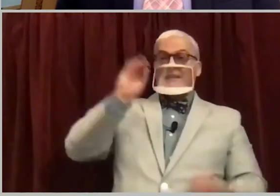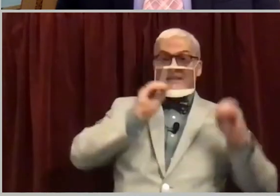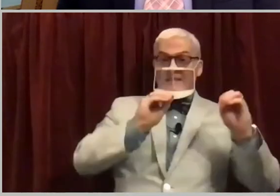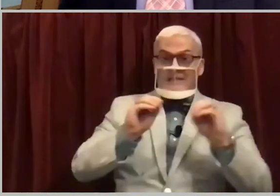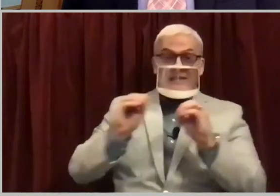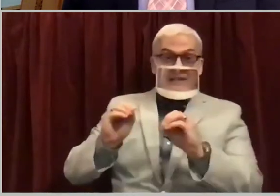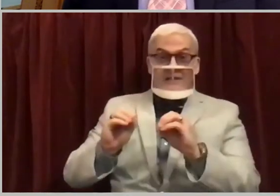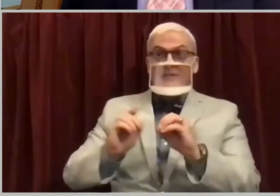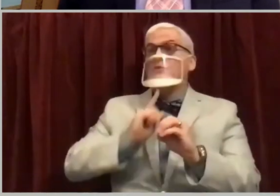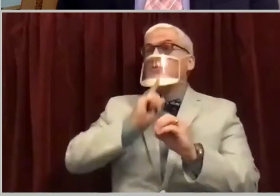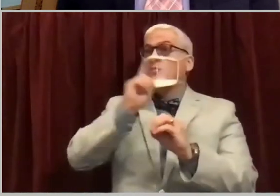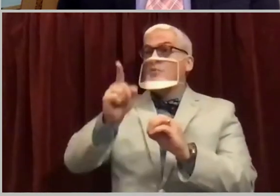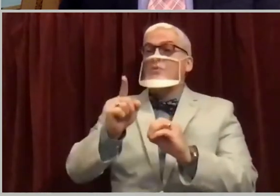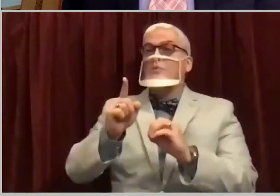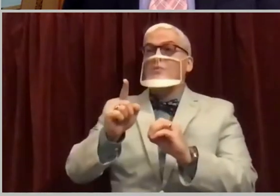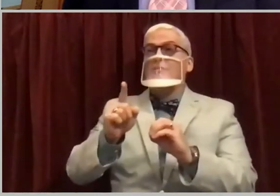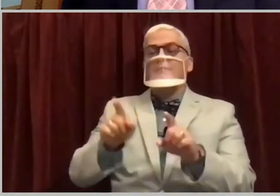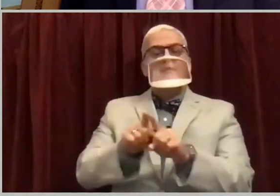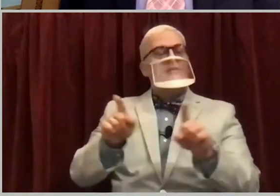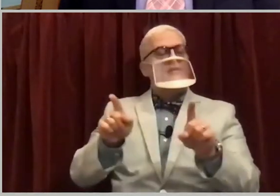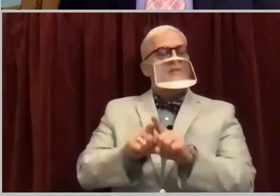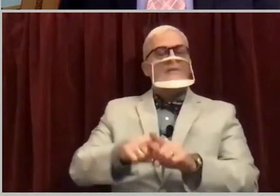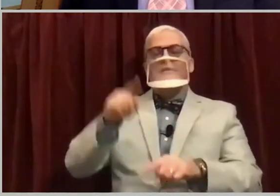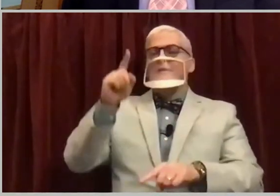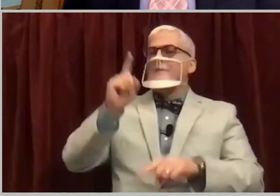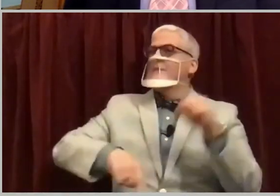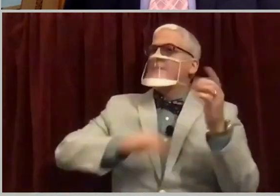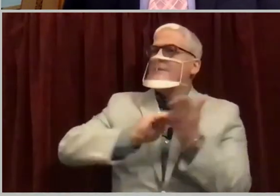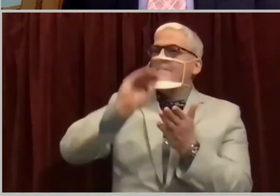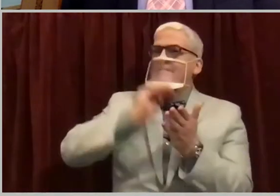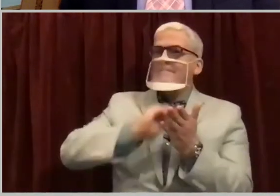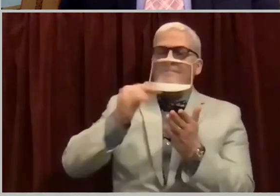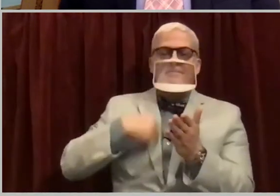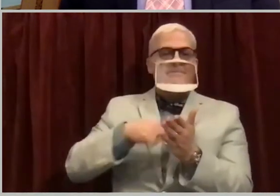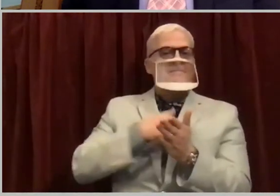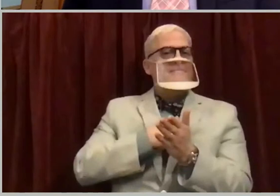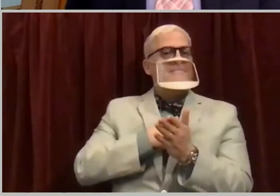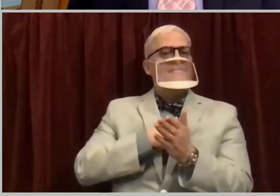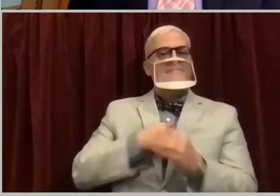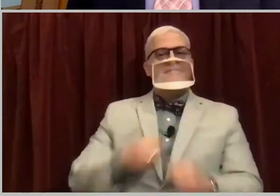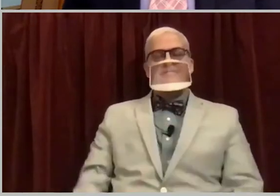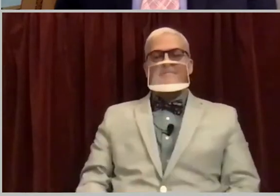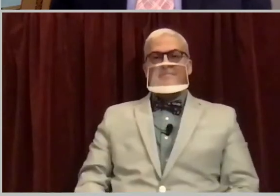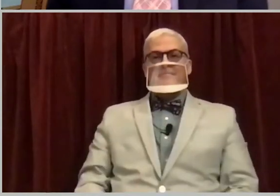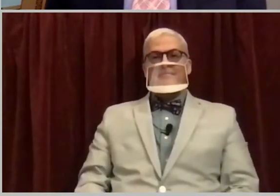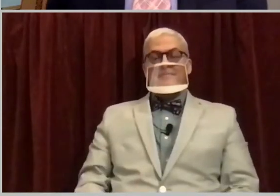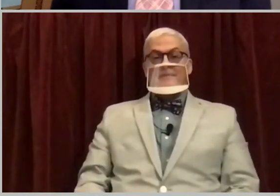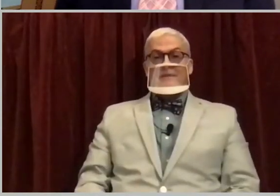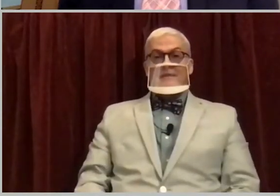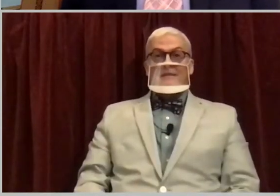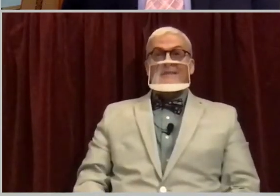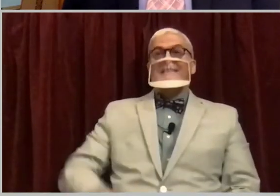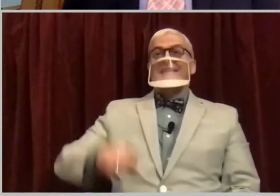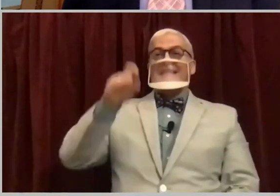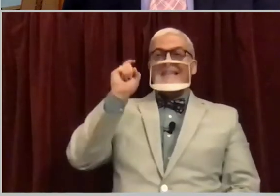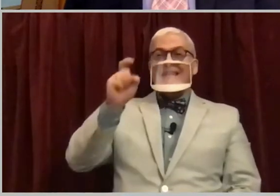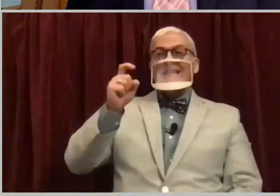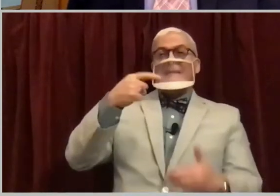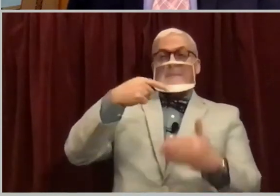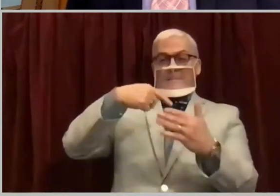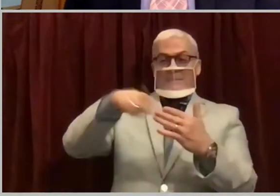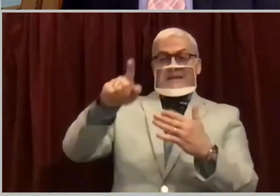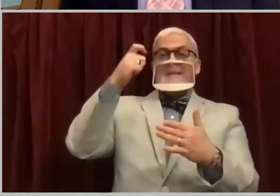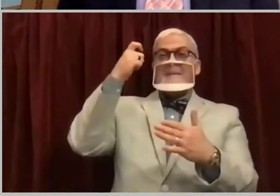truth ever revealed to man, couldn't save us from a single sin on its own. There was a price that had to be